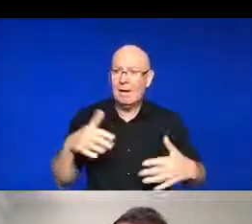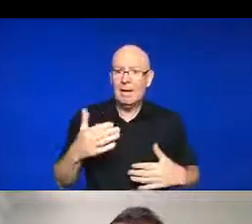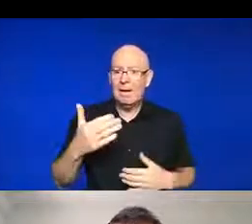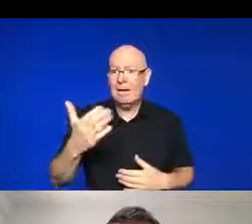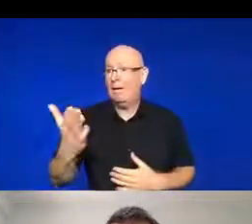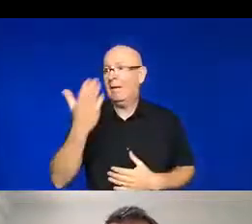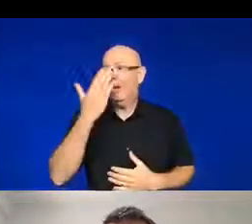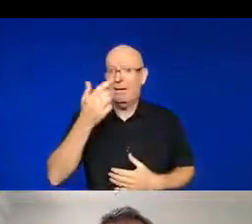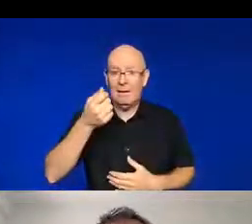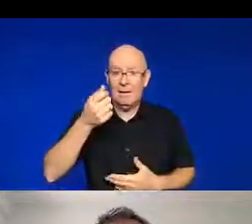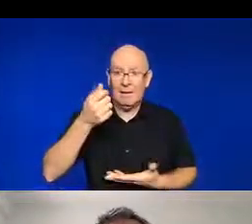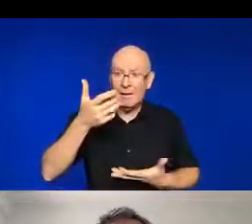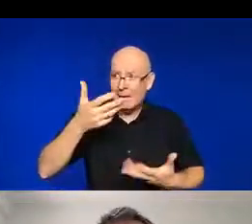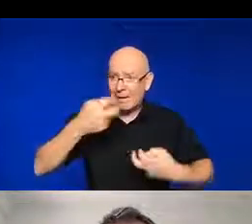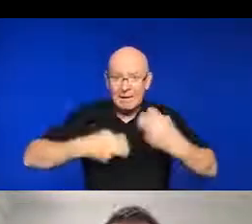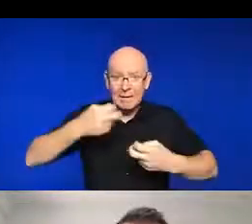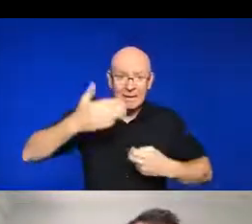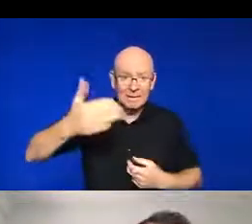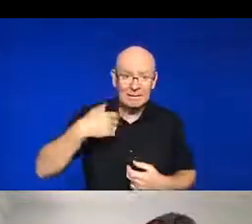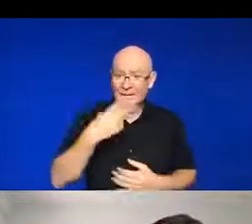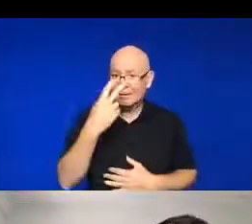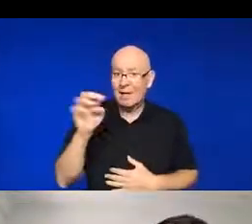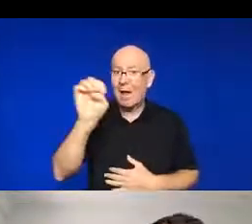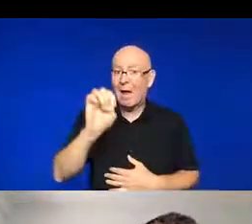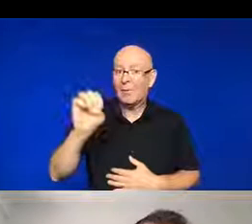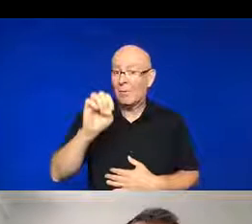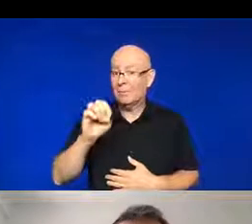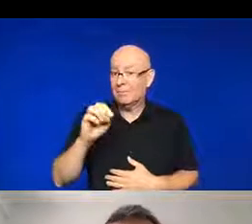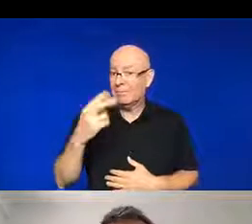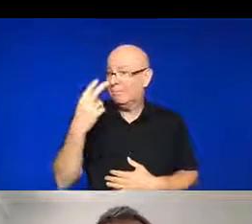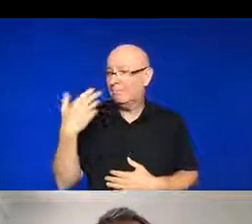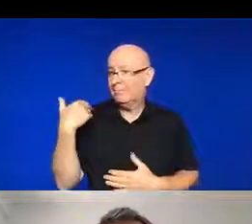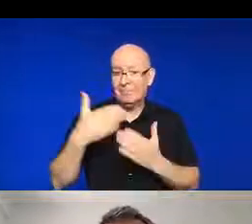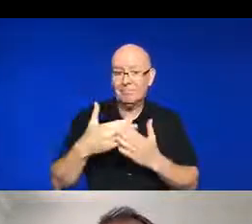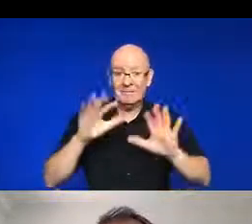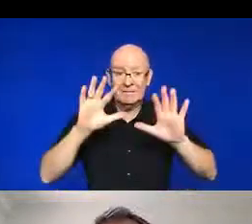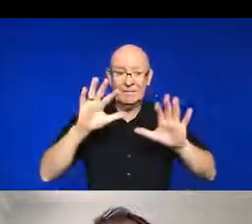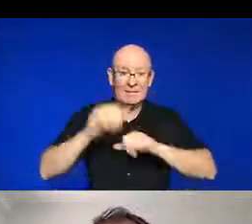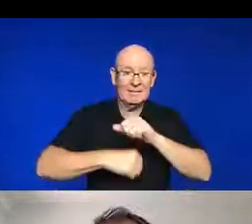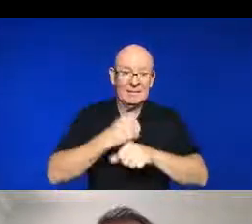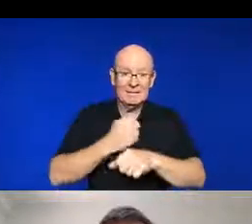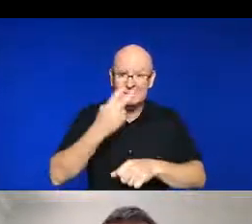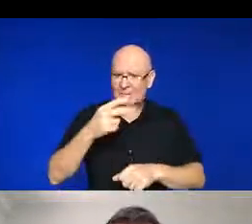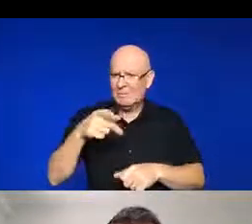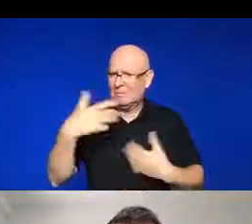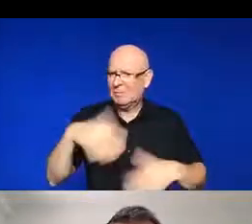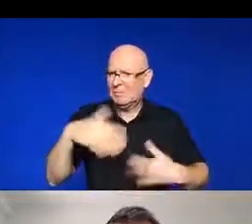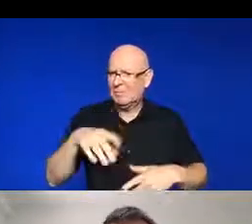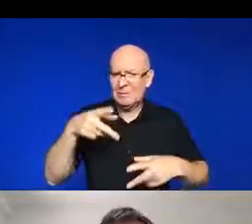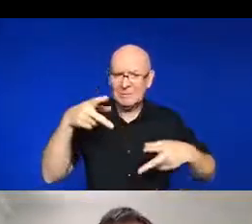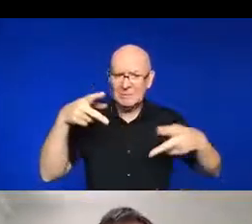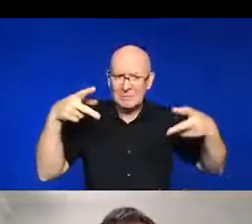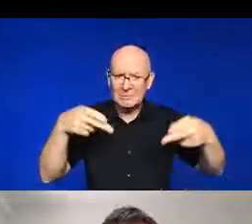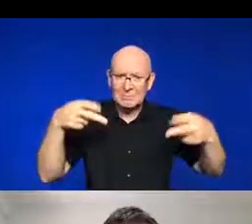for persons with disabilities. And we really hope that lessons have been learned and this will not happen again in the